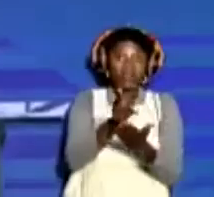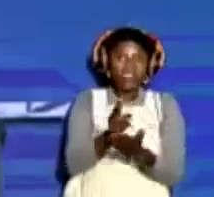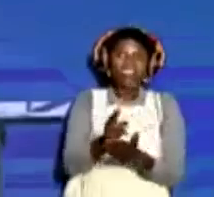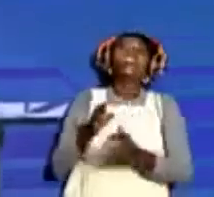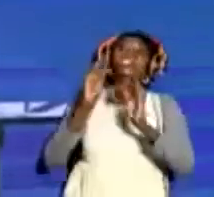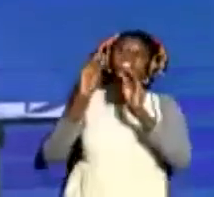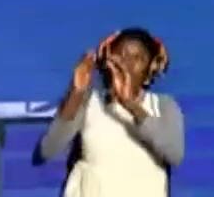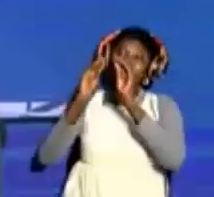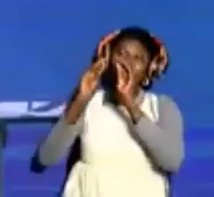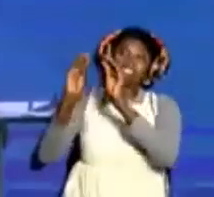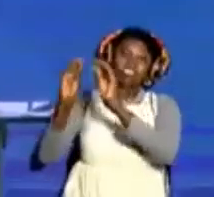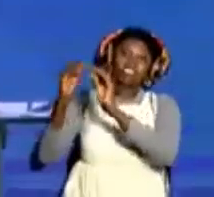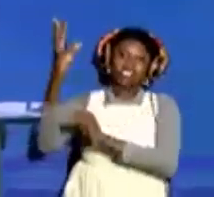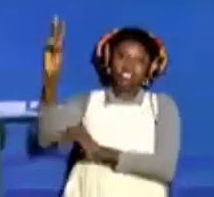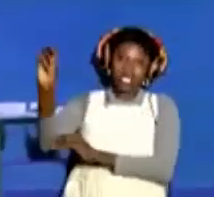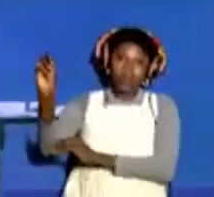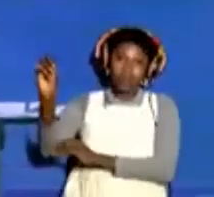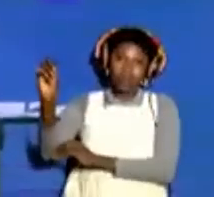them